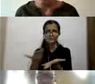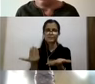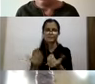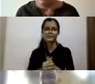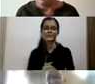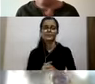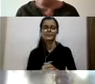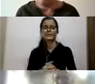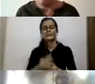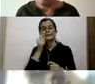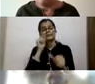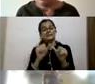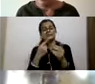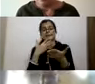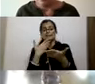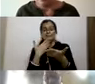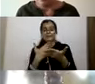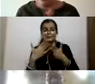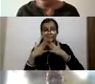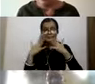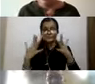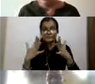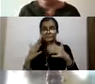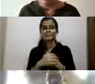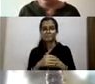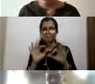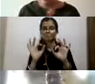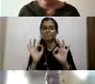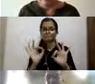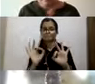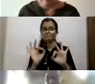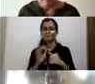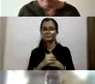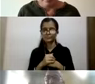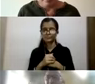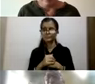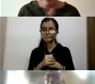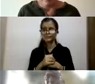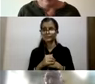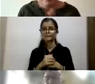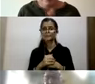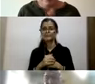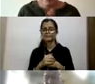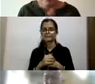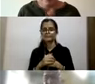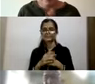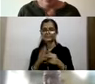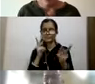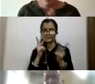Thank you, Sejal. That was fantastic. So I can say that you ticked off so many boxes